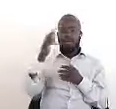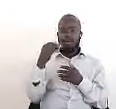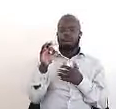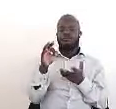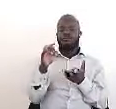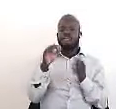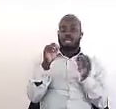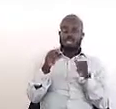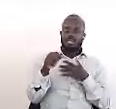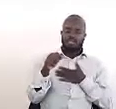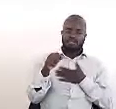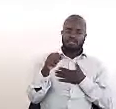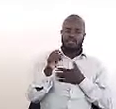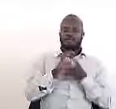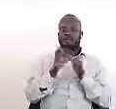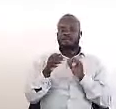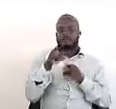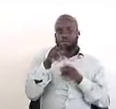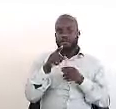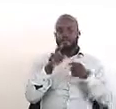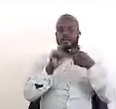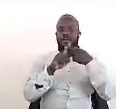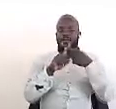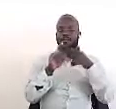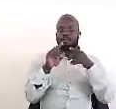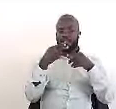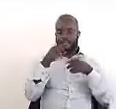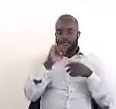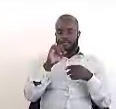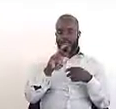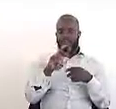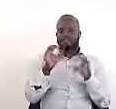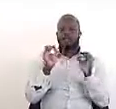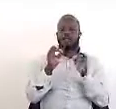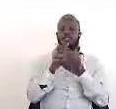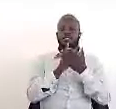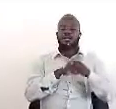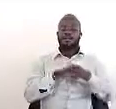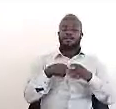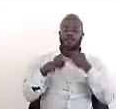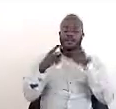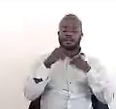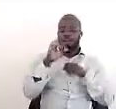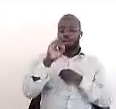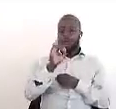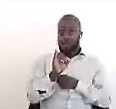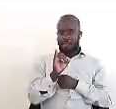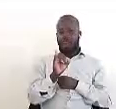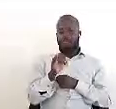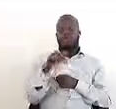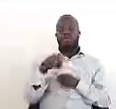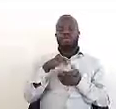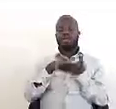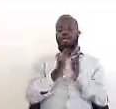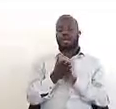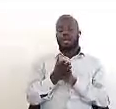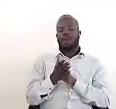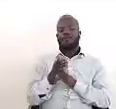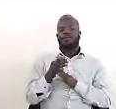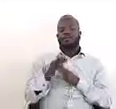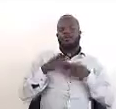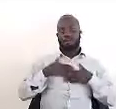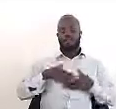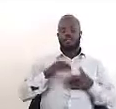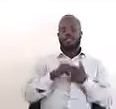to become aware of our own vulnerability, even if we're not HIV positive. And sometimes when I'm talking about opportunistic infections,